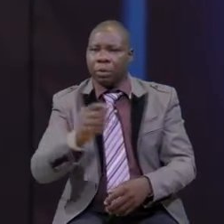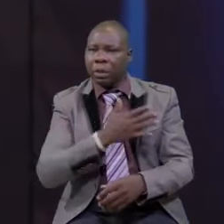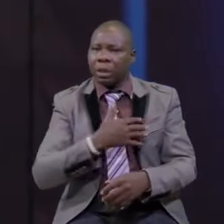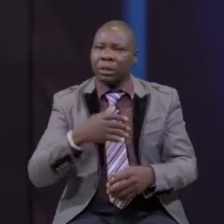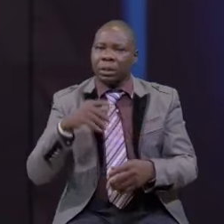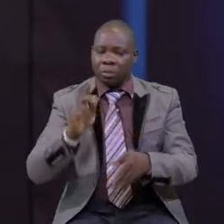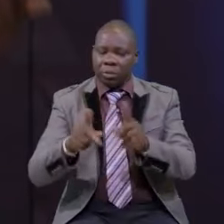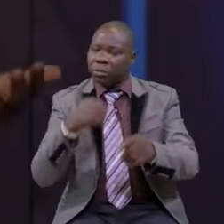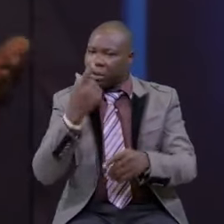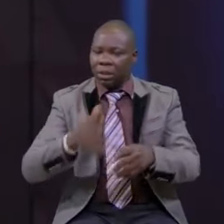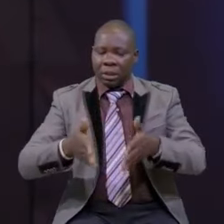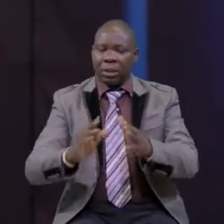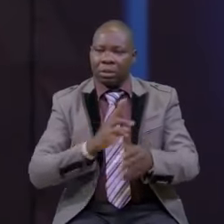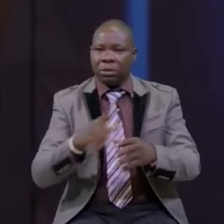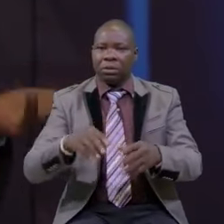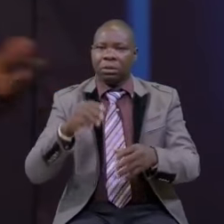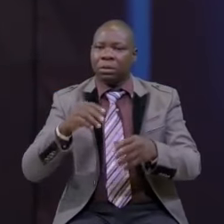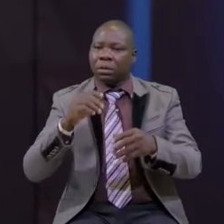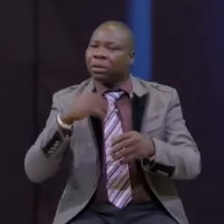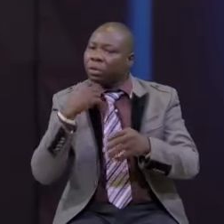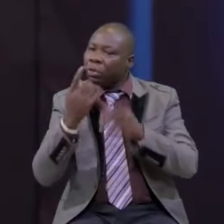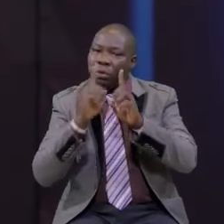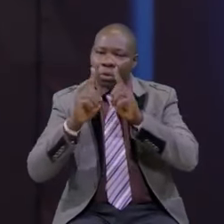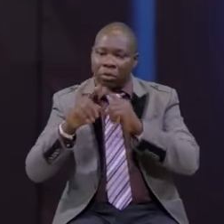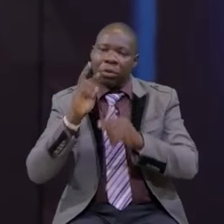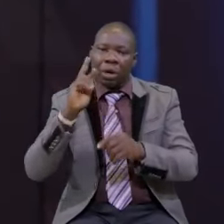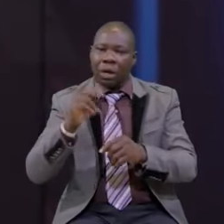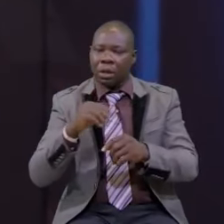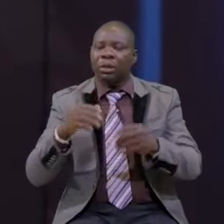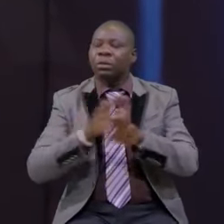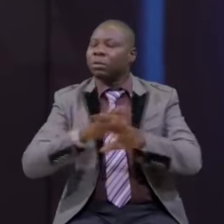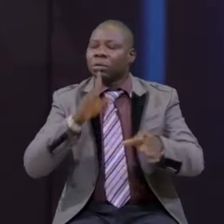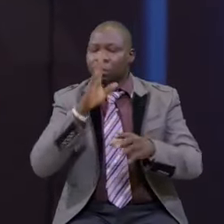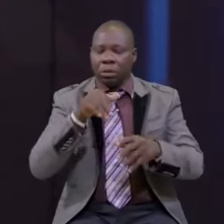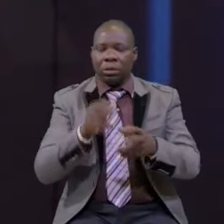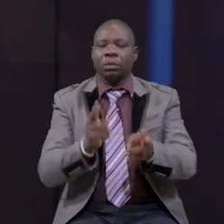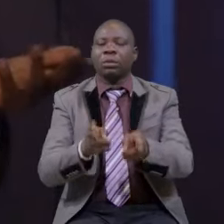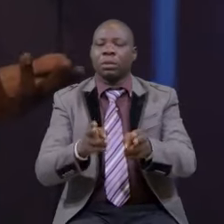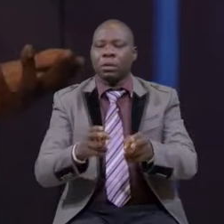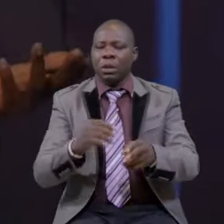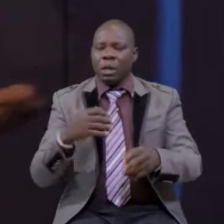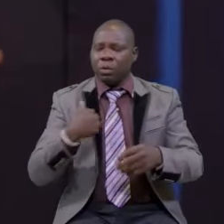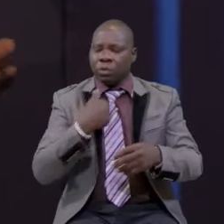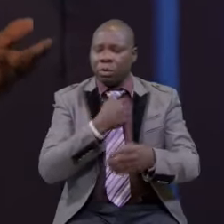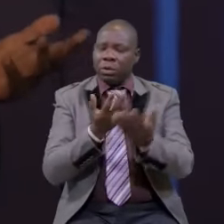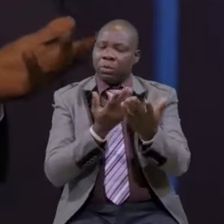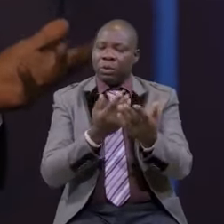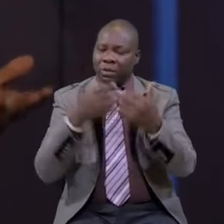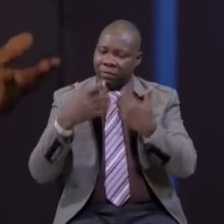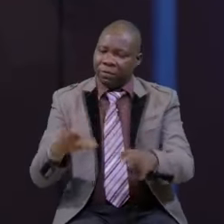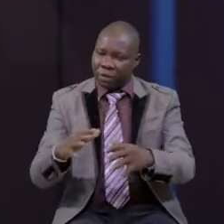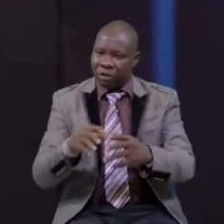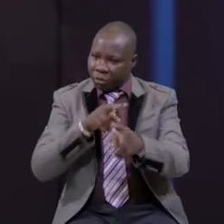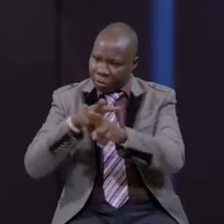a hurry. She finished, we watched her. And when she finished, I said, madam,